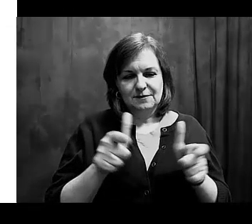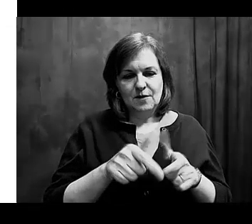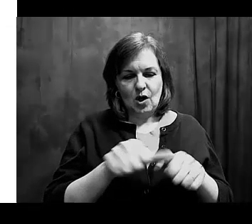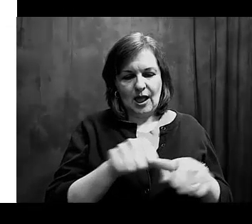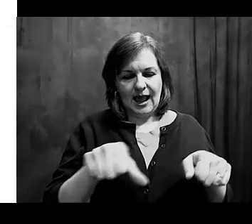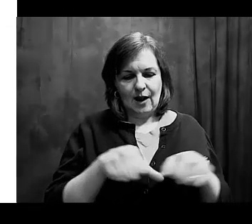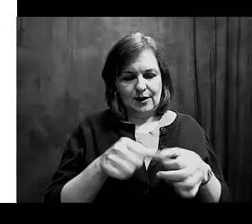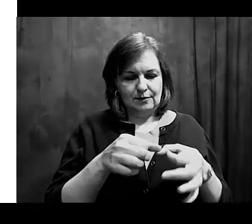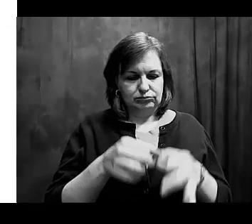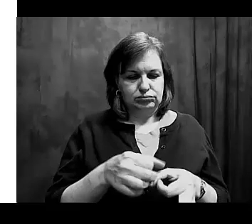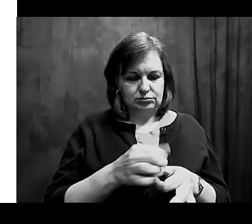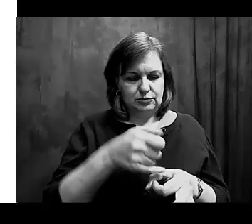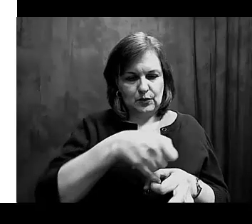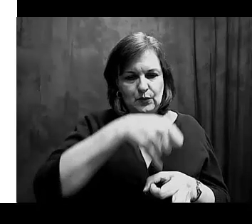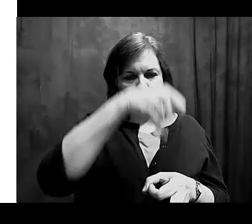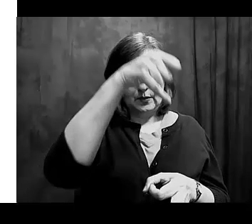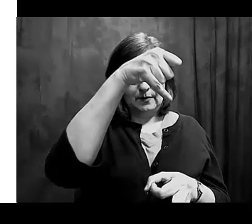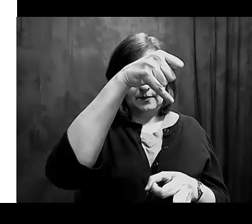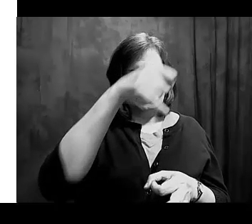cell body,